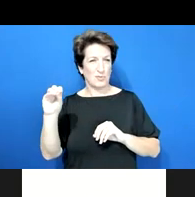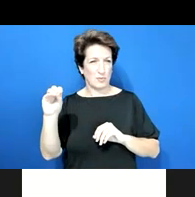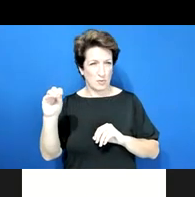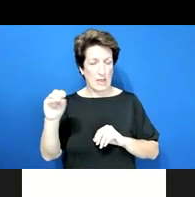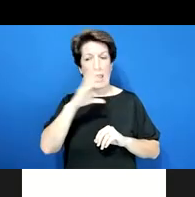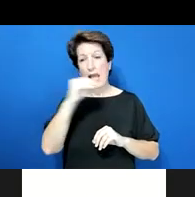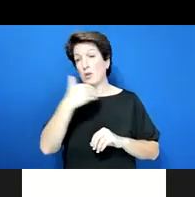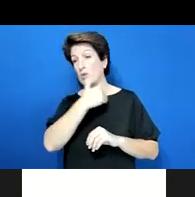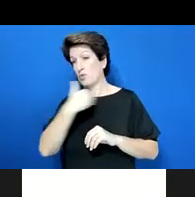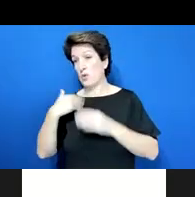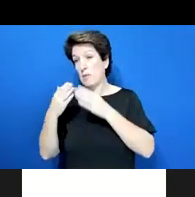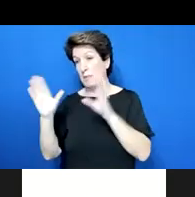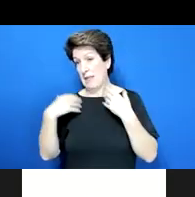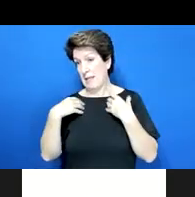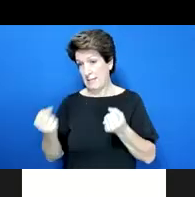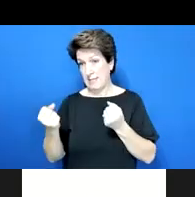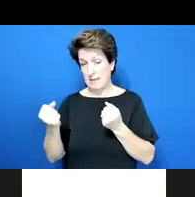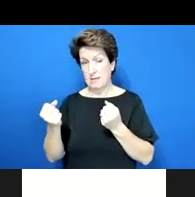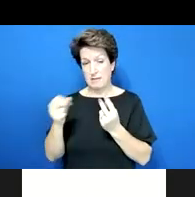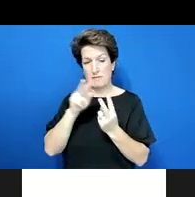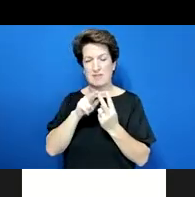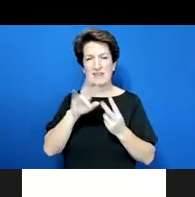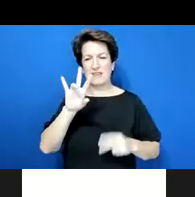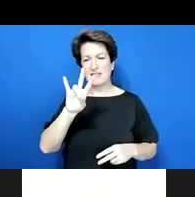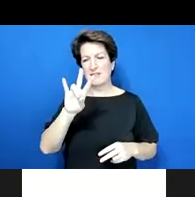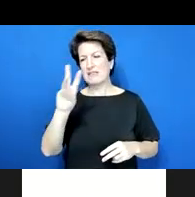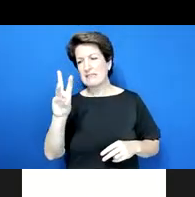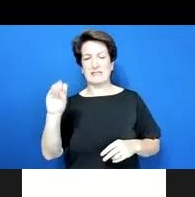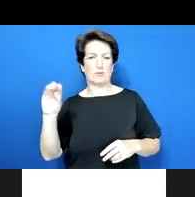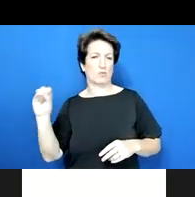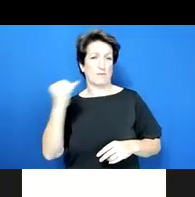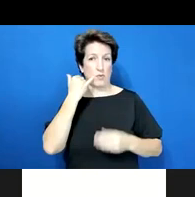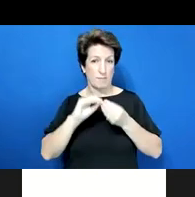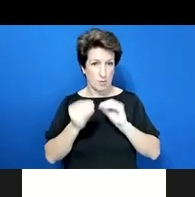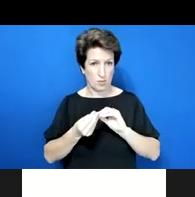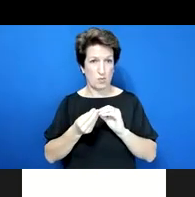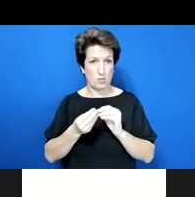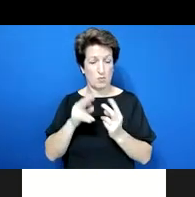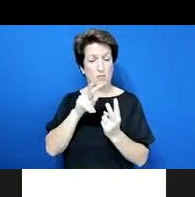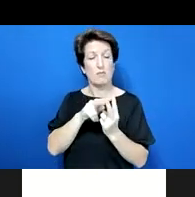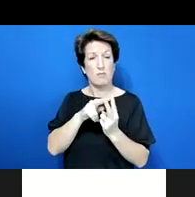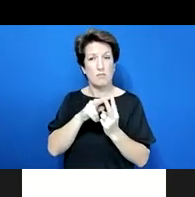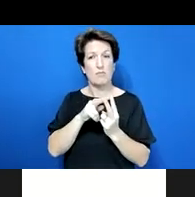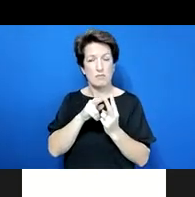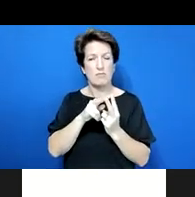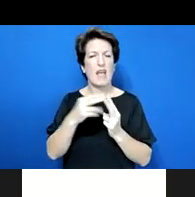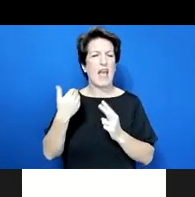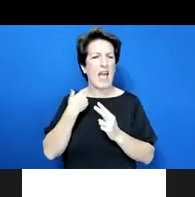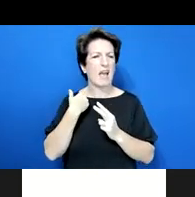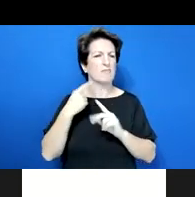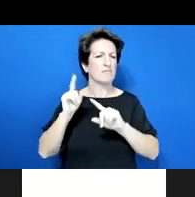Toronto Public Health hotline, which is that 7600 number, both of those services have